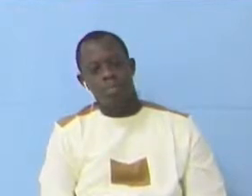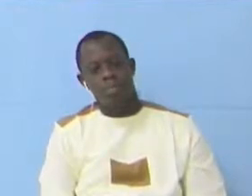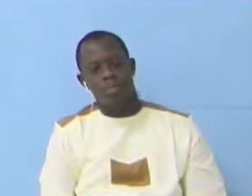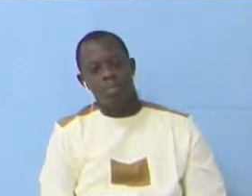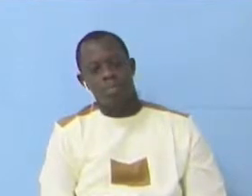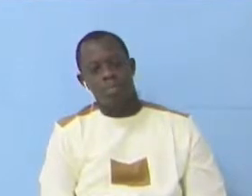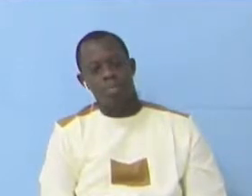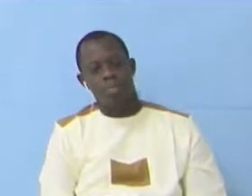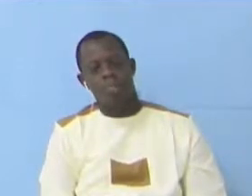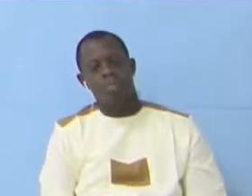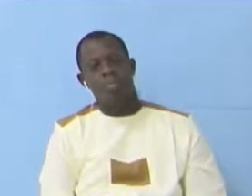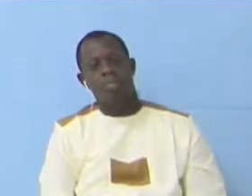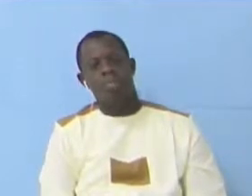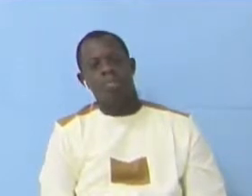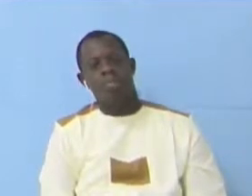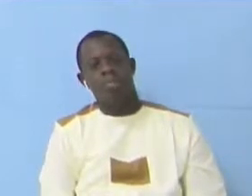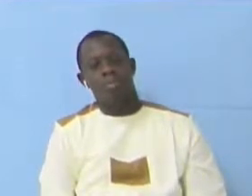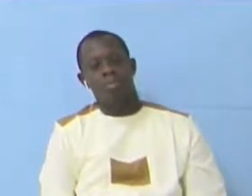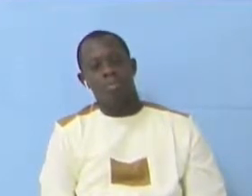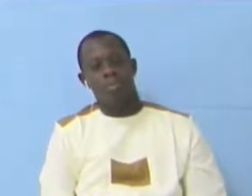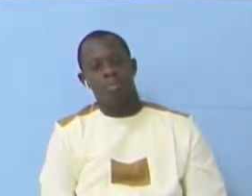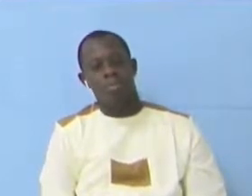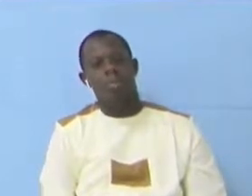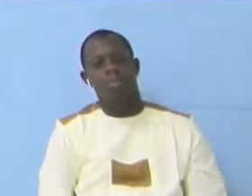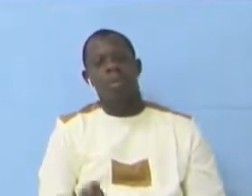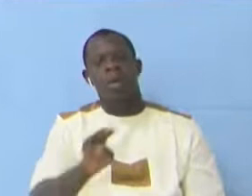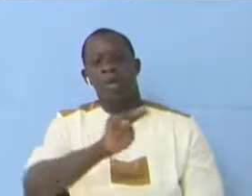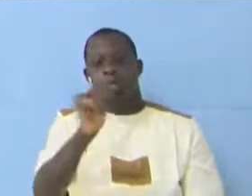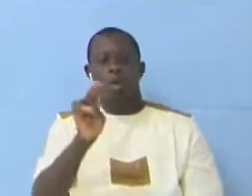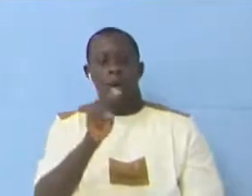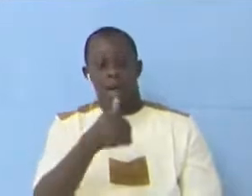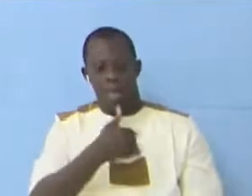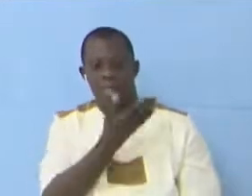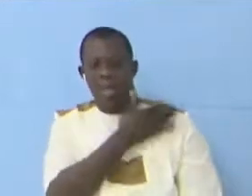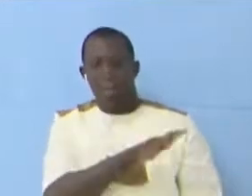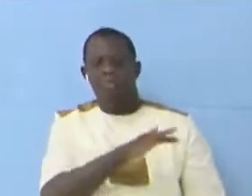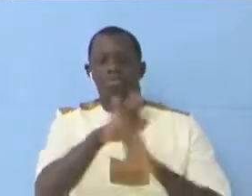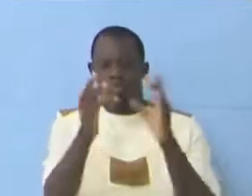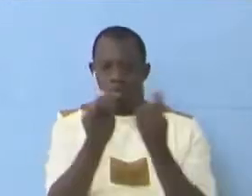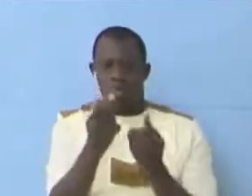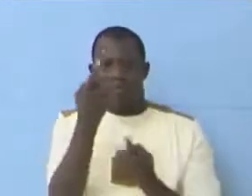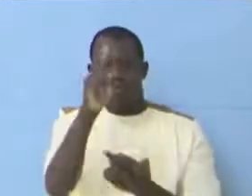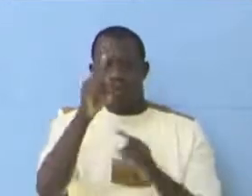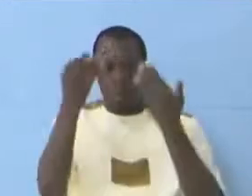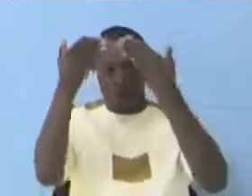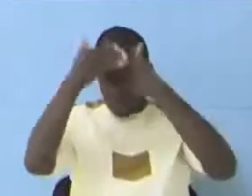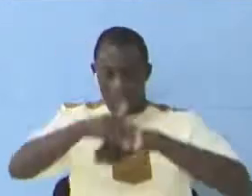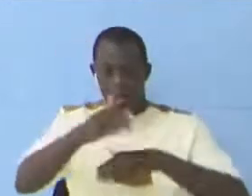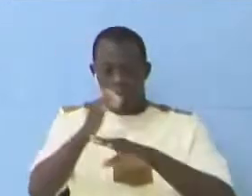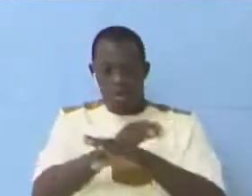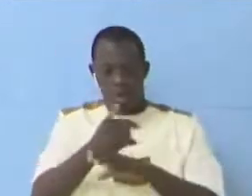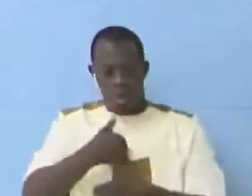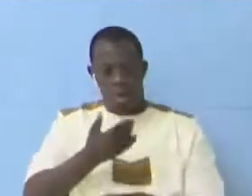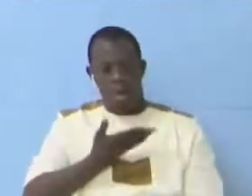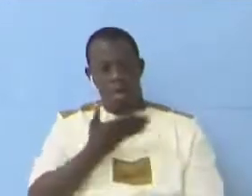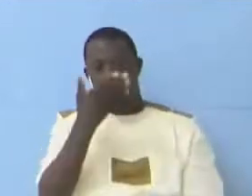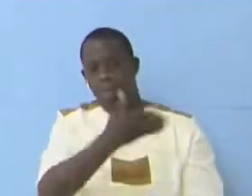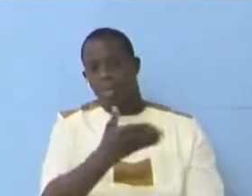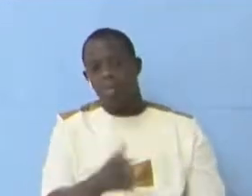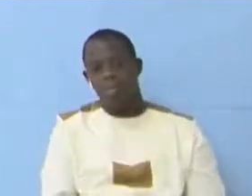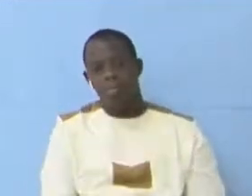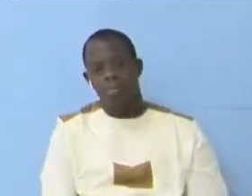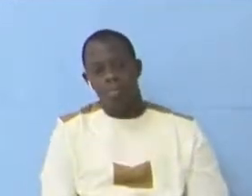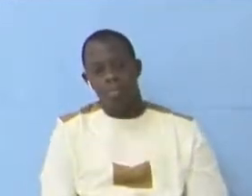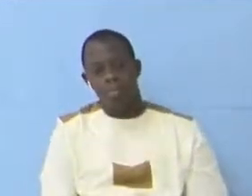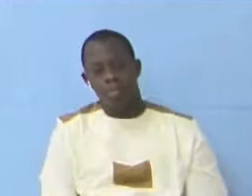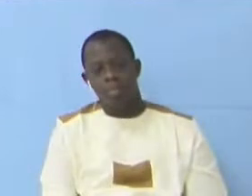I skipped something. The first night I was there, am na lu ma tëb nag guddi gu njëkk bi ma nekkee foofu. I